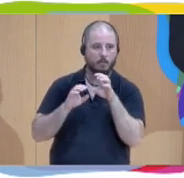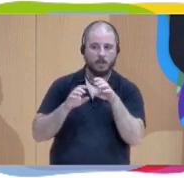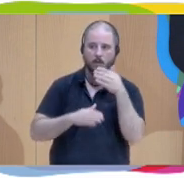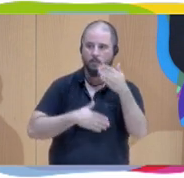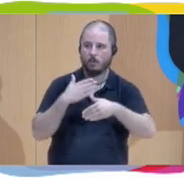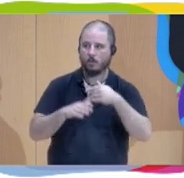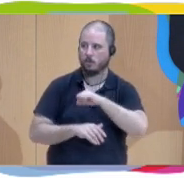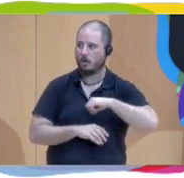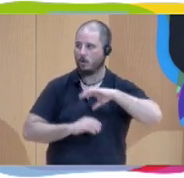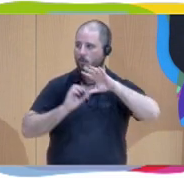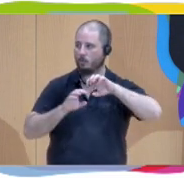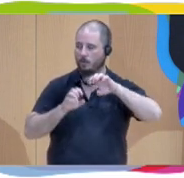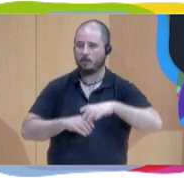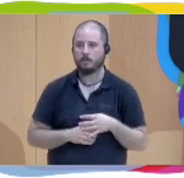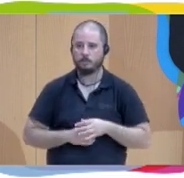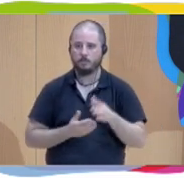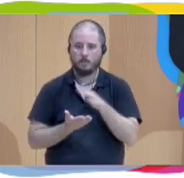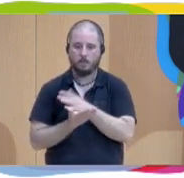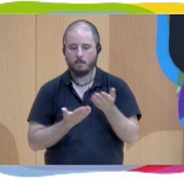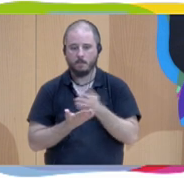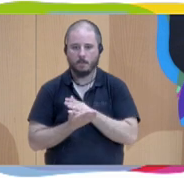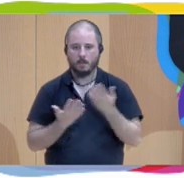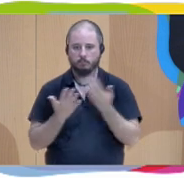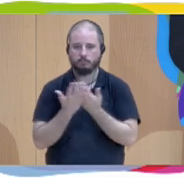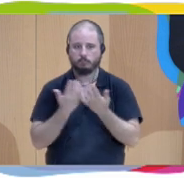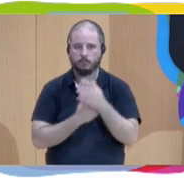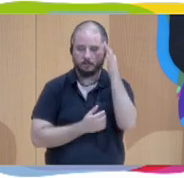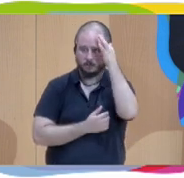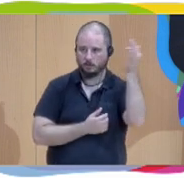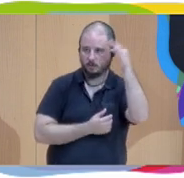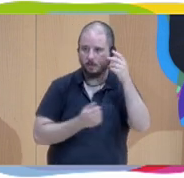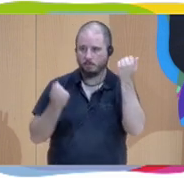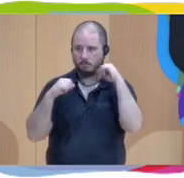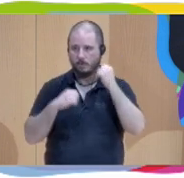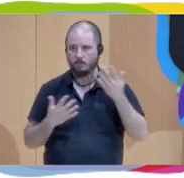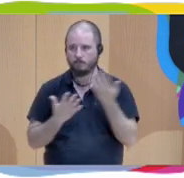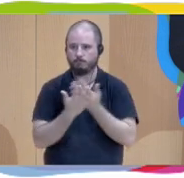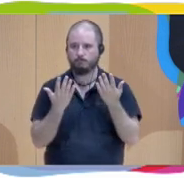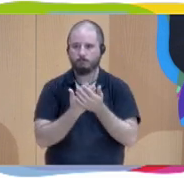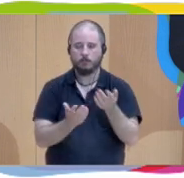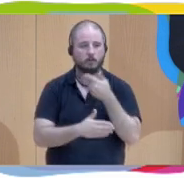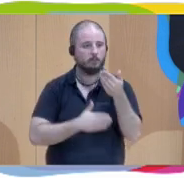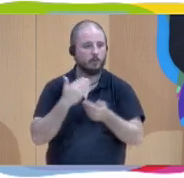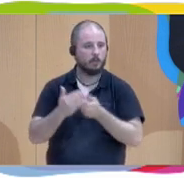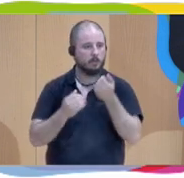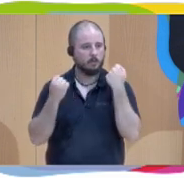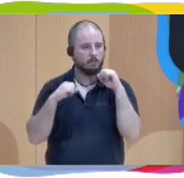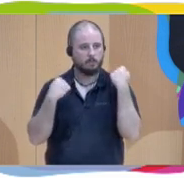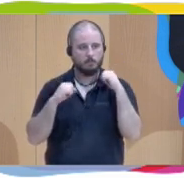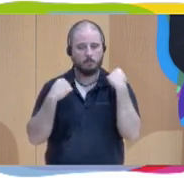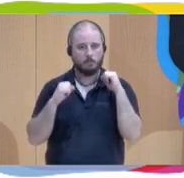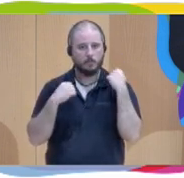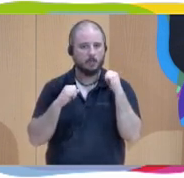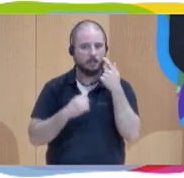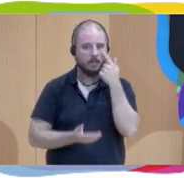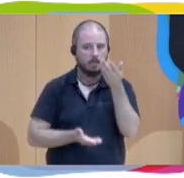theory with the practices. And reflect on and evaluate practice processes in collaboration with trainees.